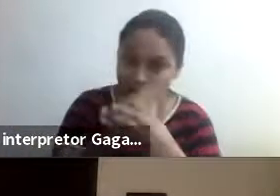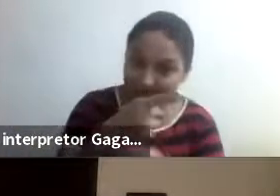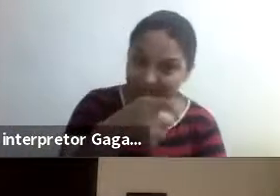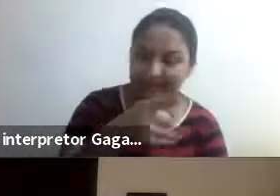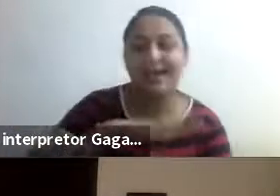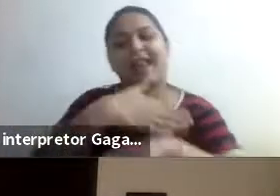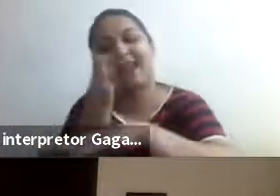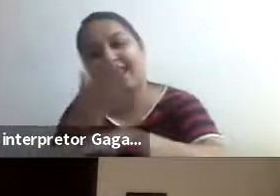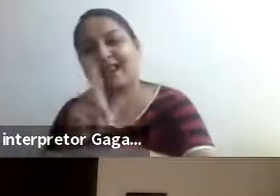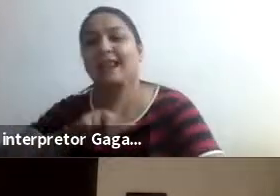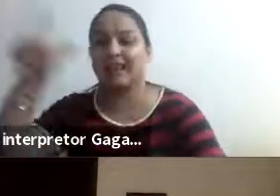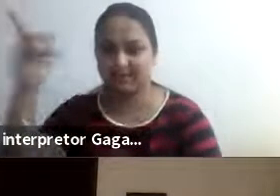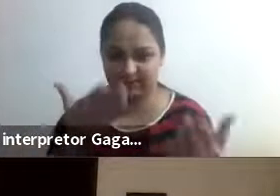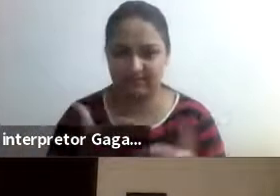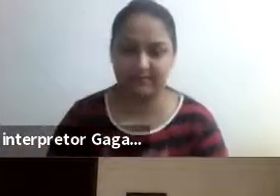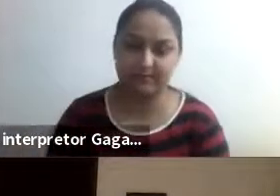even later in life.